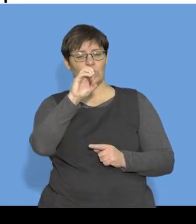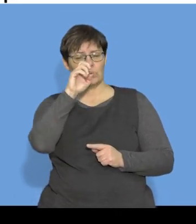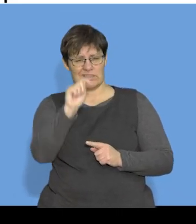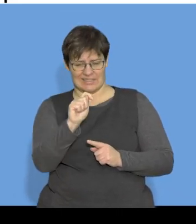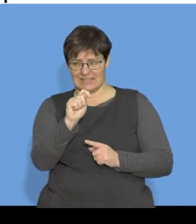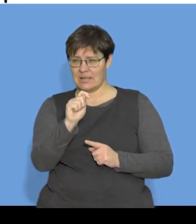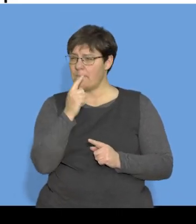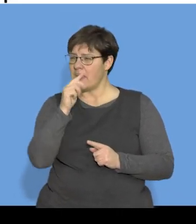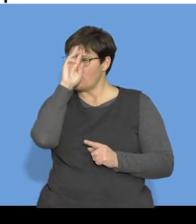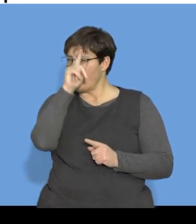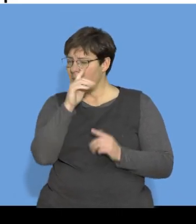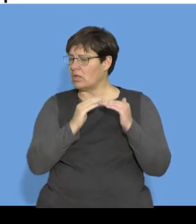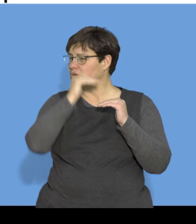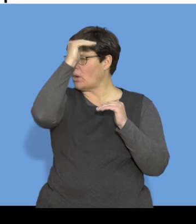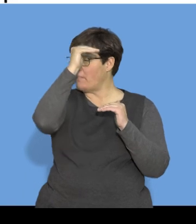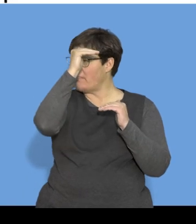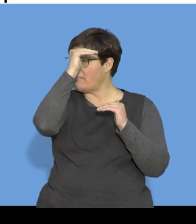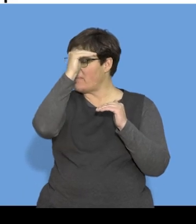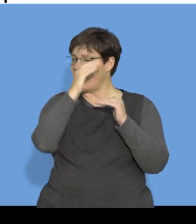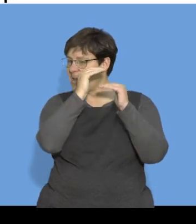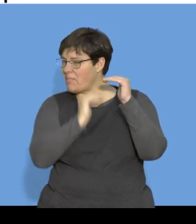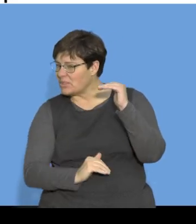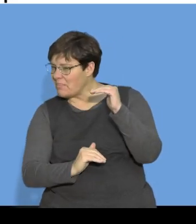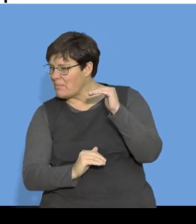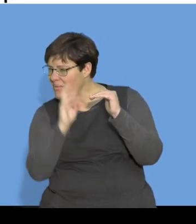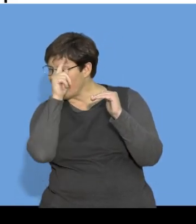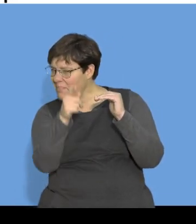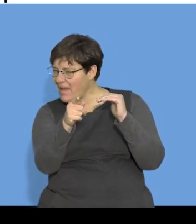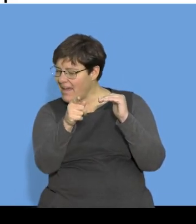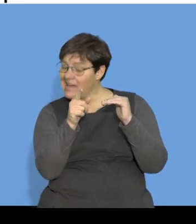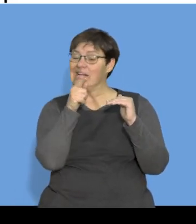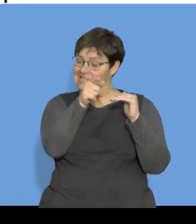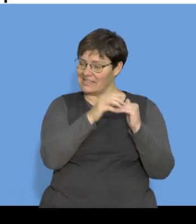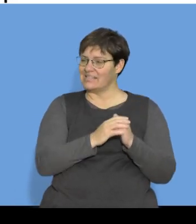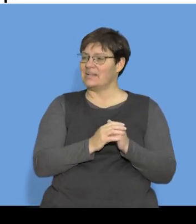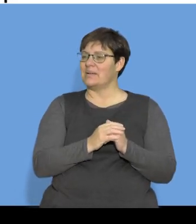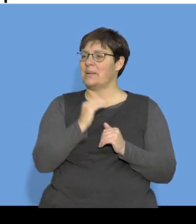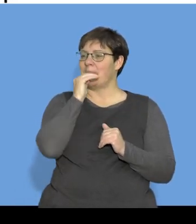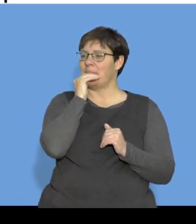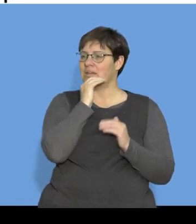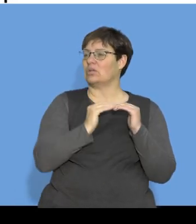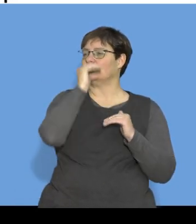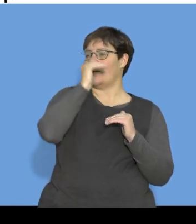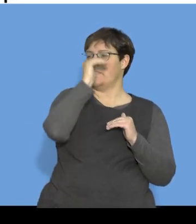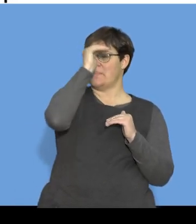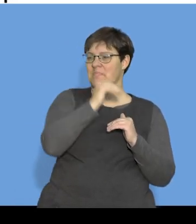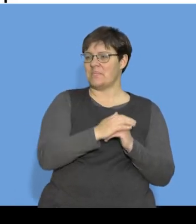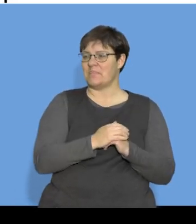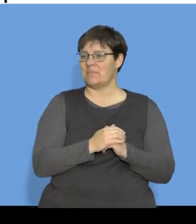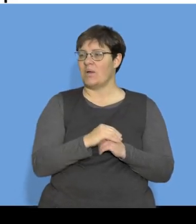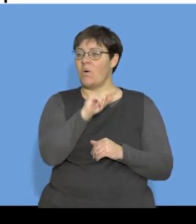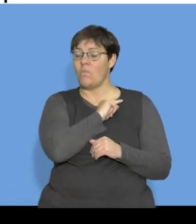the spinal nerve. Remember I said D comes before the V. So it is at the top